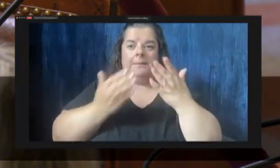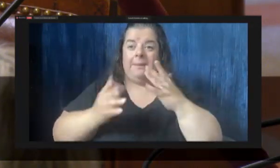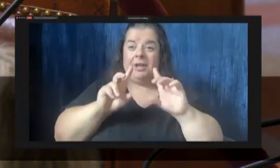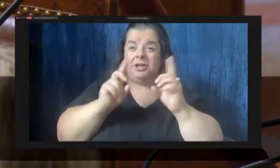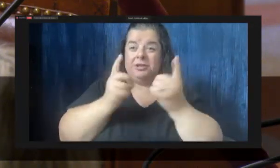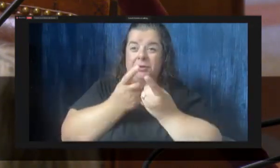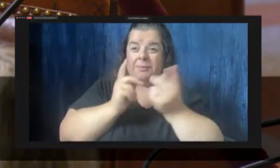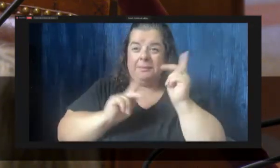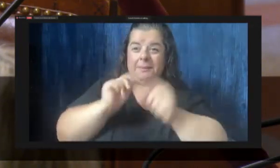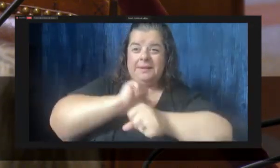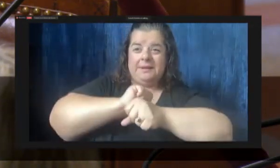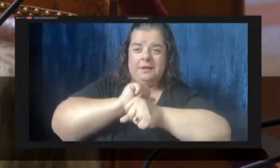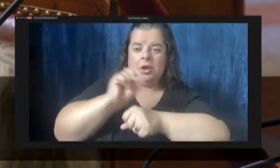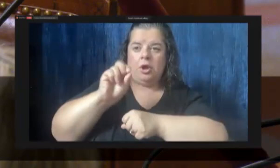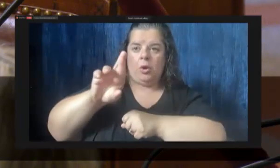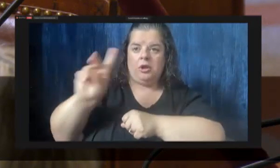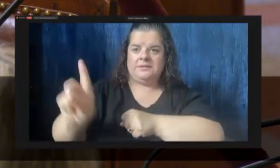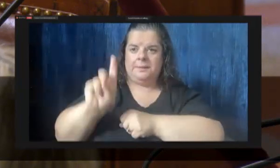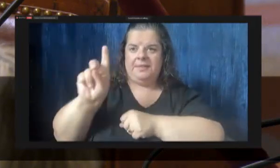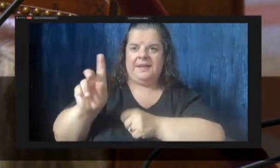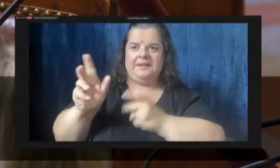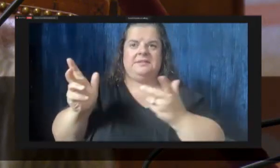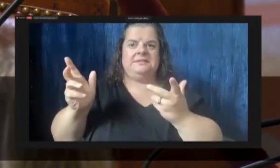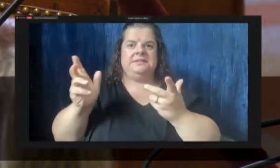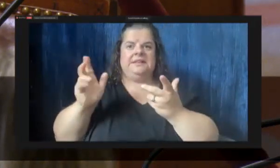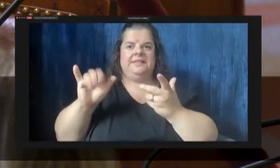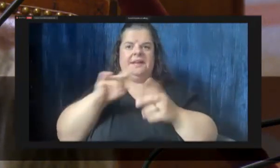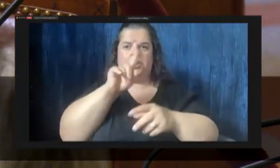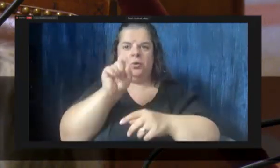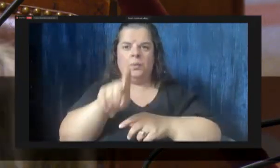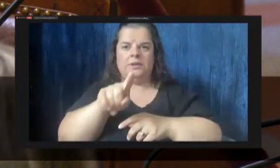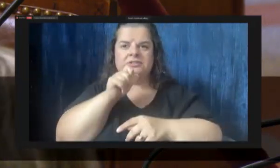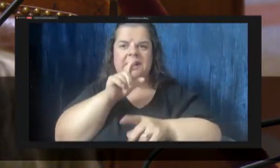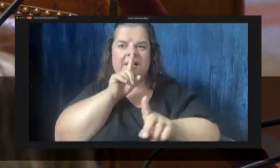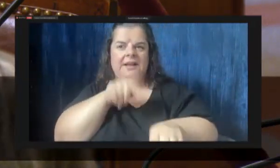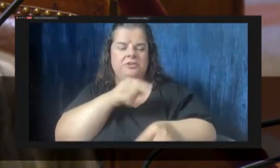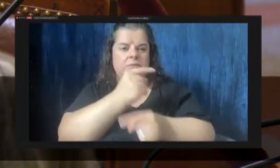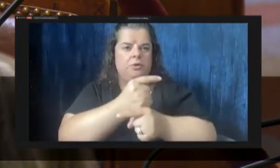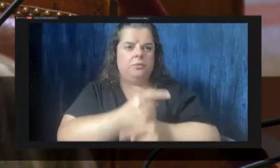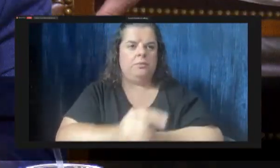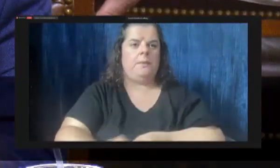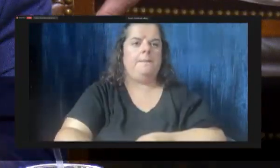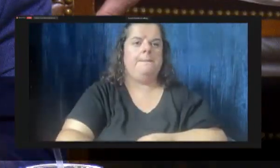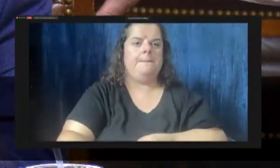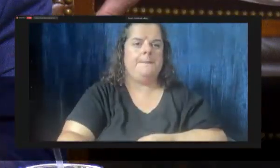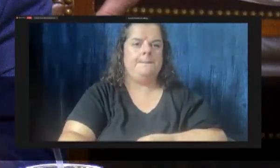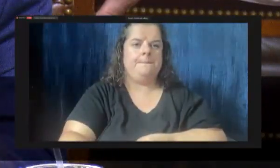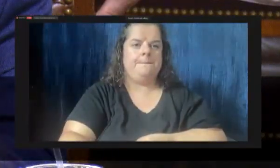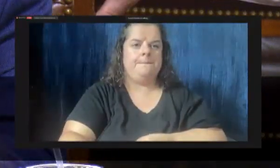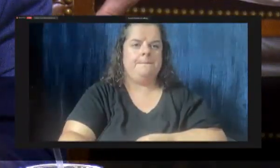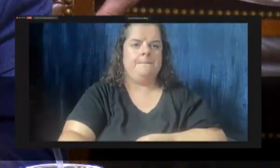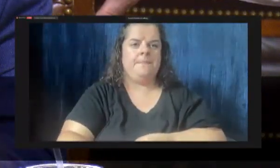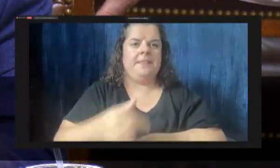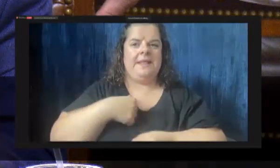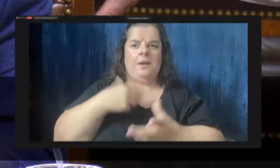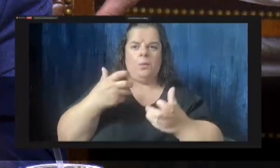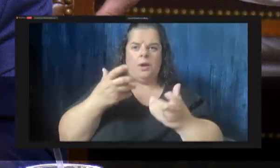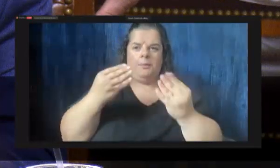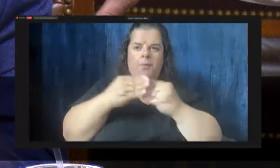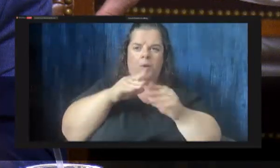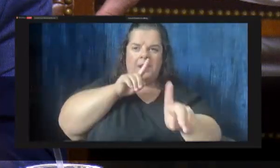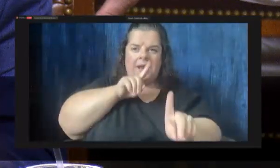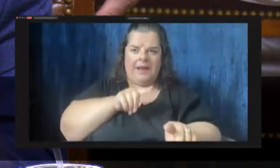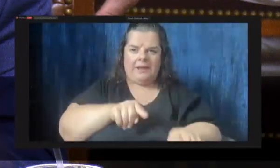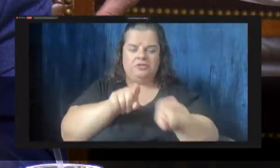Public Works or something. I don't think that that question was answered appropriately. Yeah. Well, you know, Shannon, I would like to get further answers on that as well.